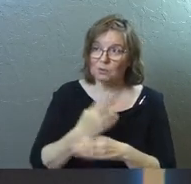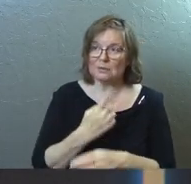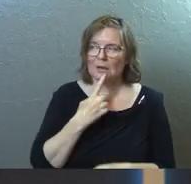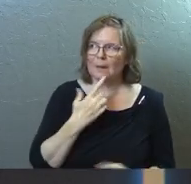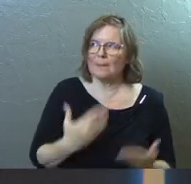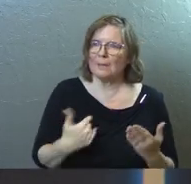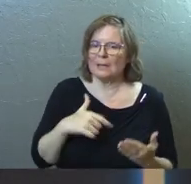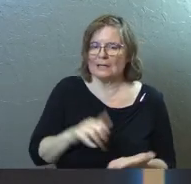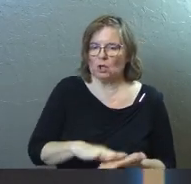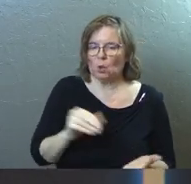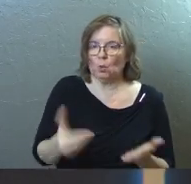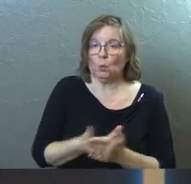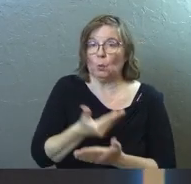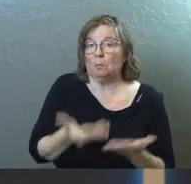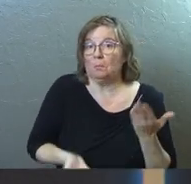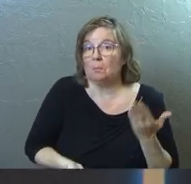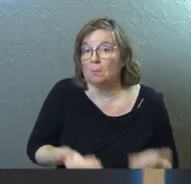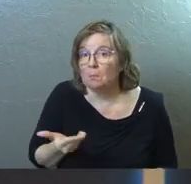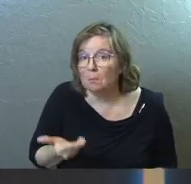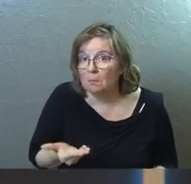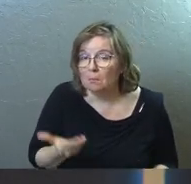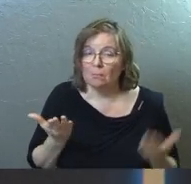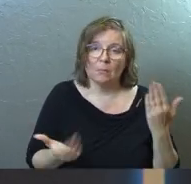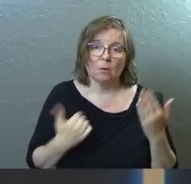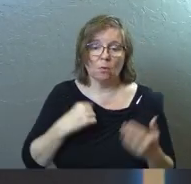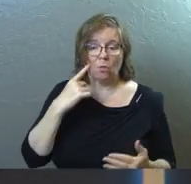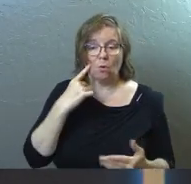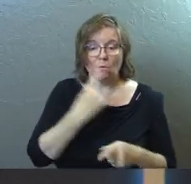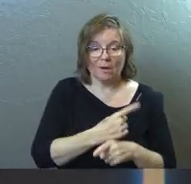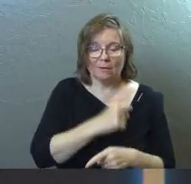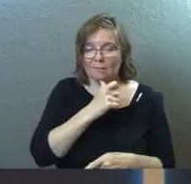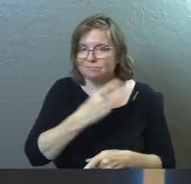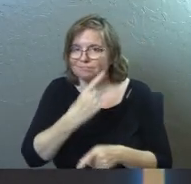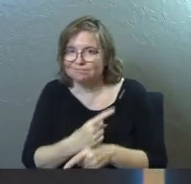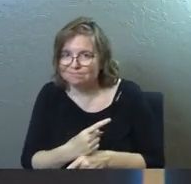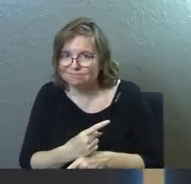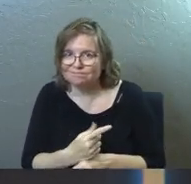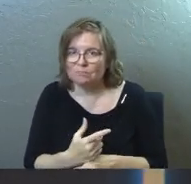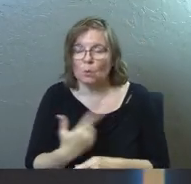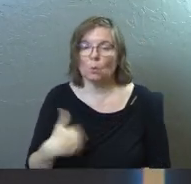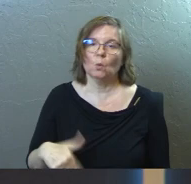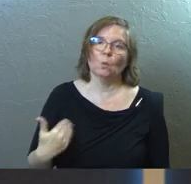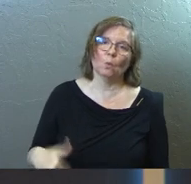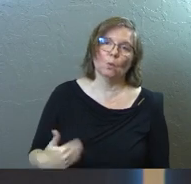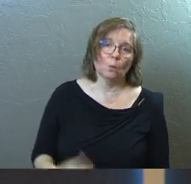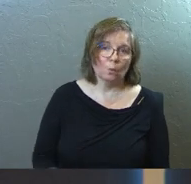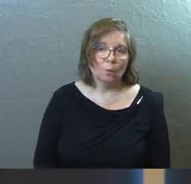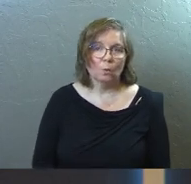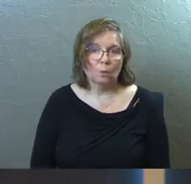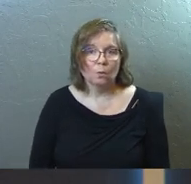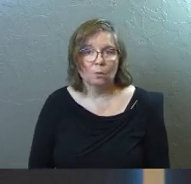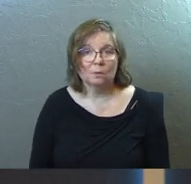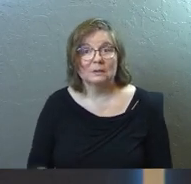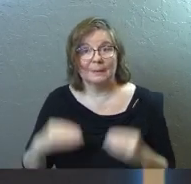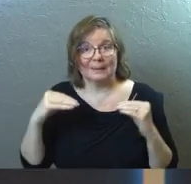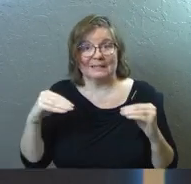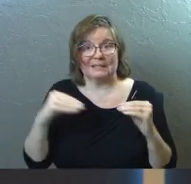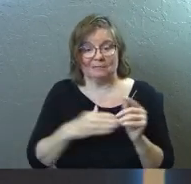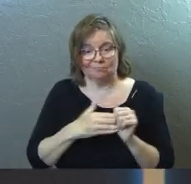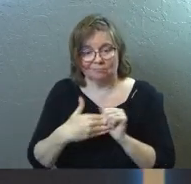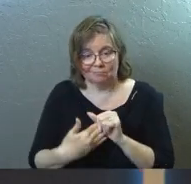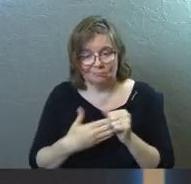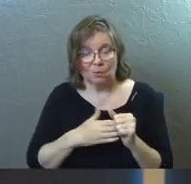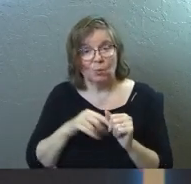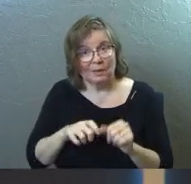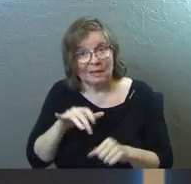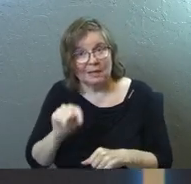and say, maybe I just need to learn something new. Maybe what I thought was right was not right after all. What a superpower that is to be teachable.